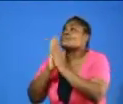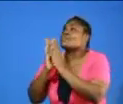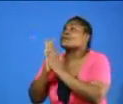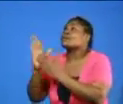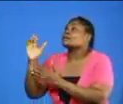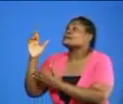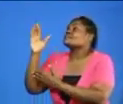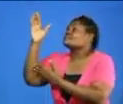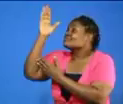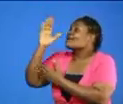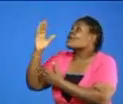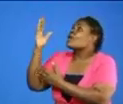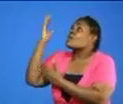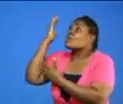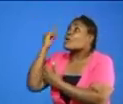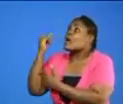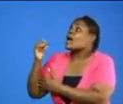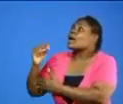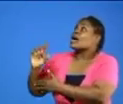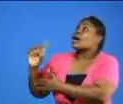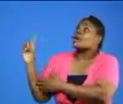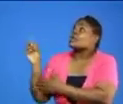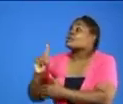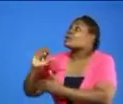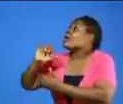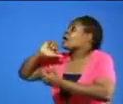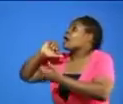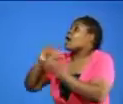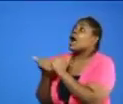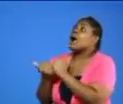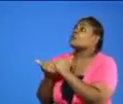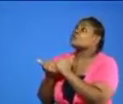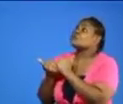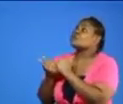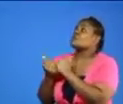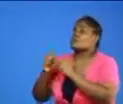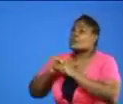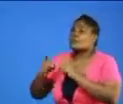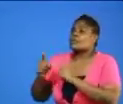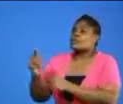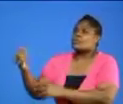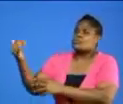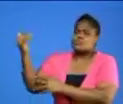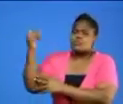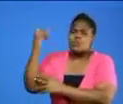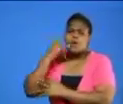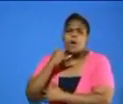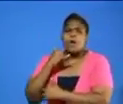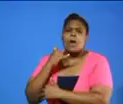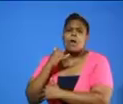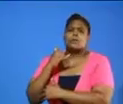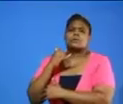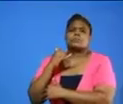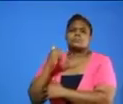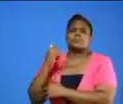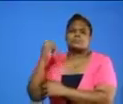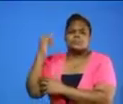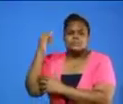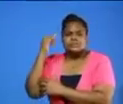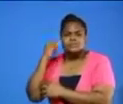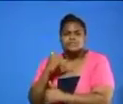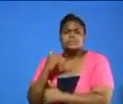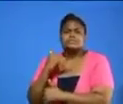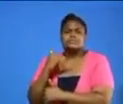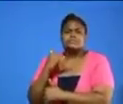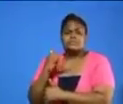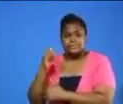why and where and how. But one call came. Could I be